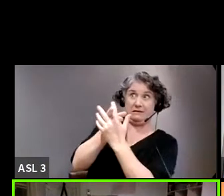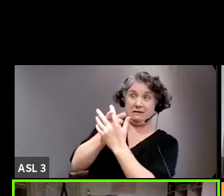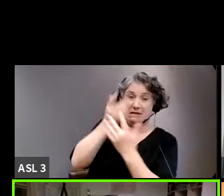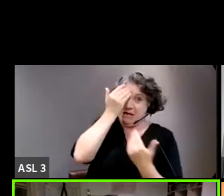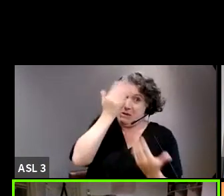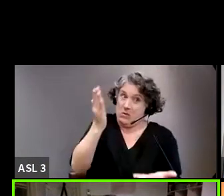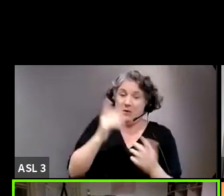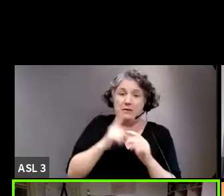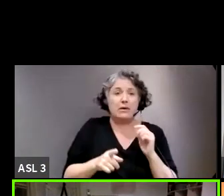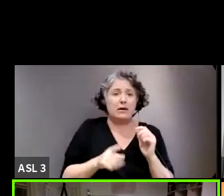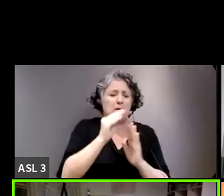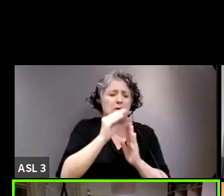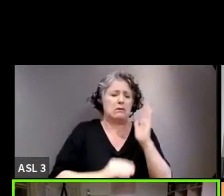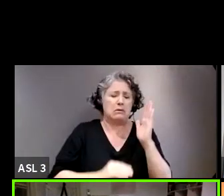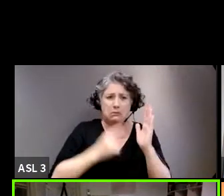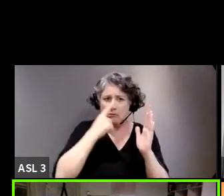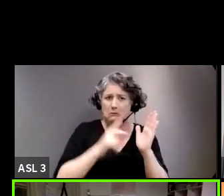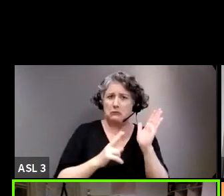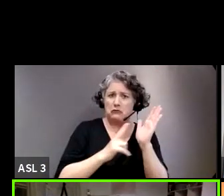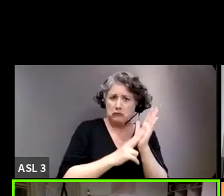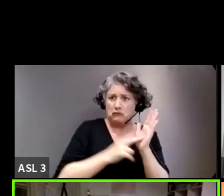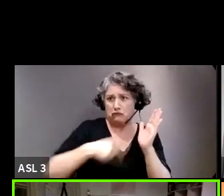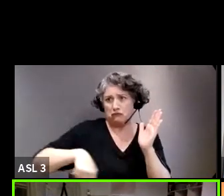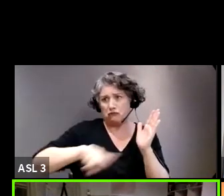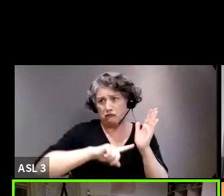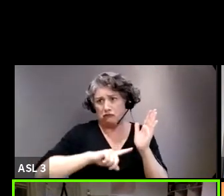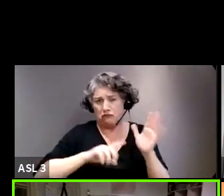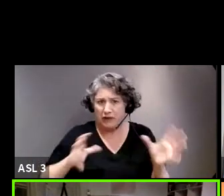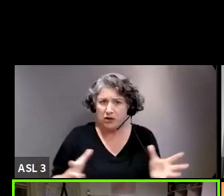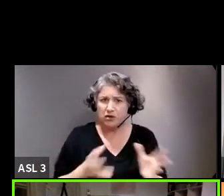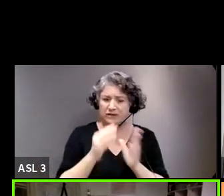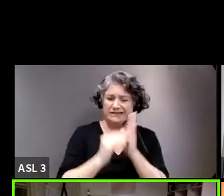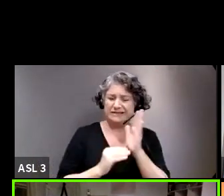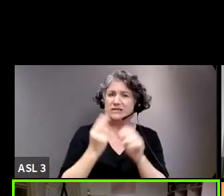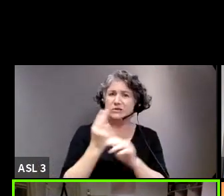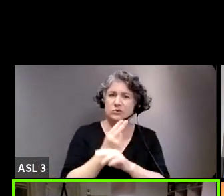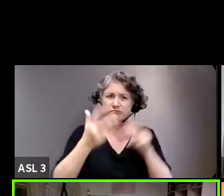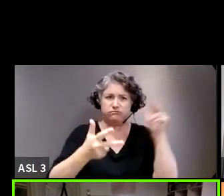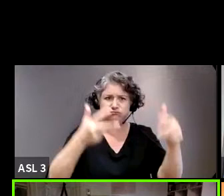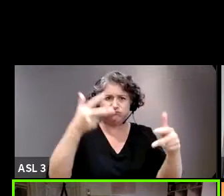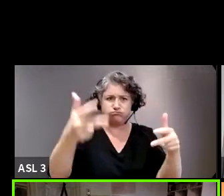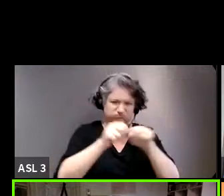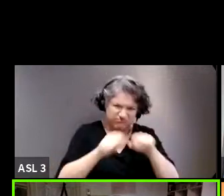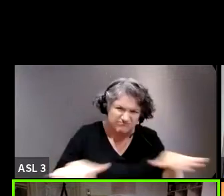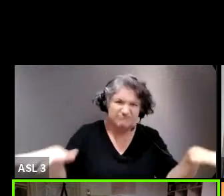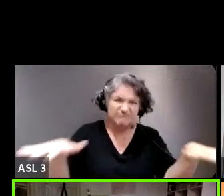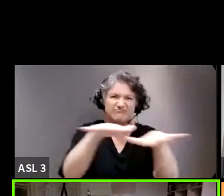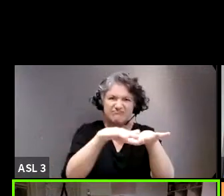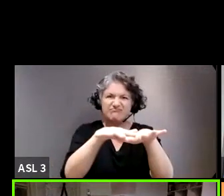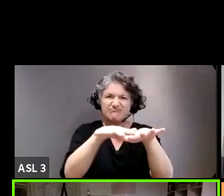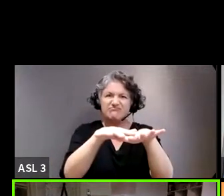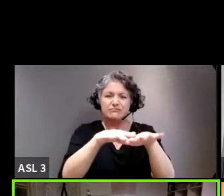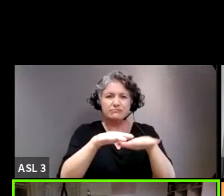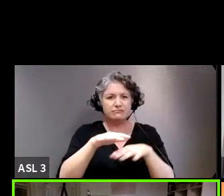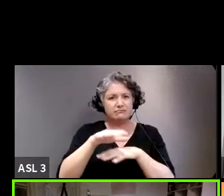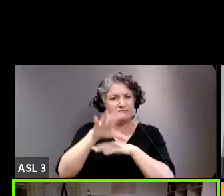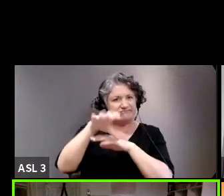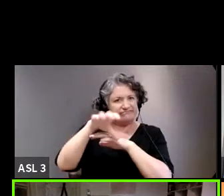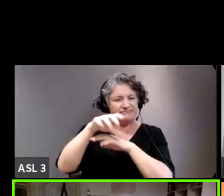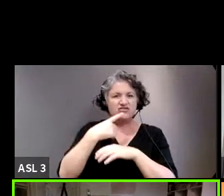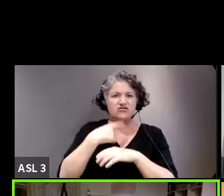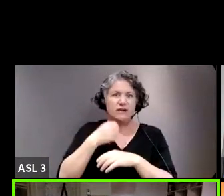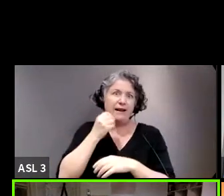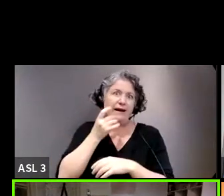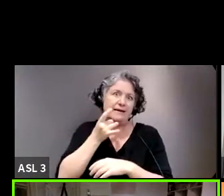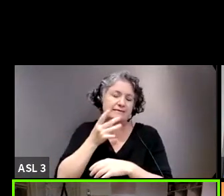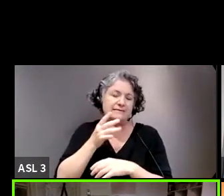would be prepared to support that we write a letter to encourage the use of radar photo radar and red light cameras to uh